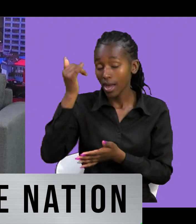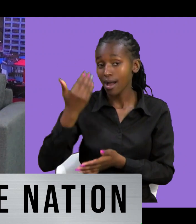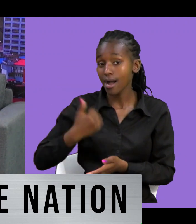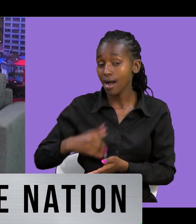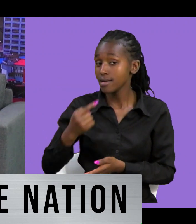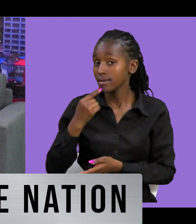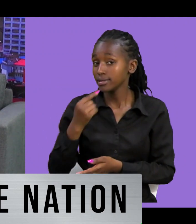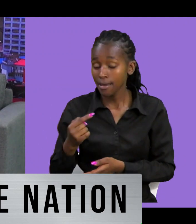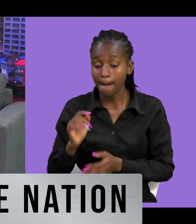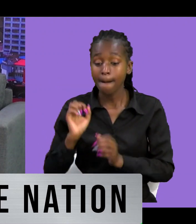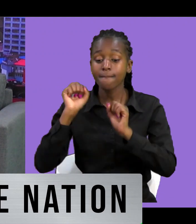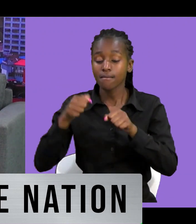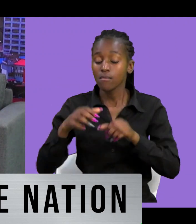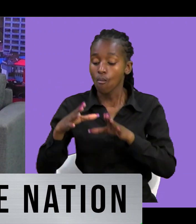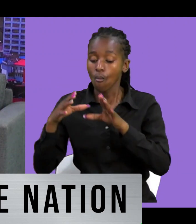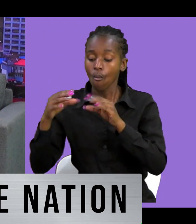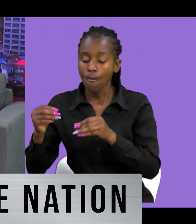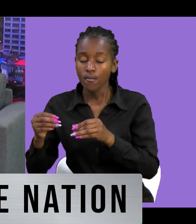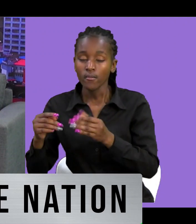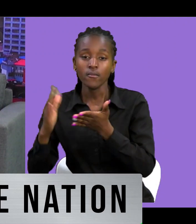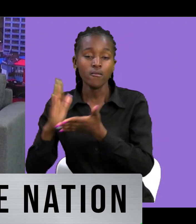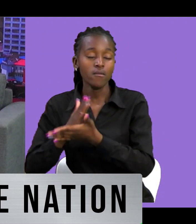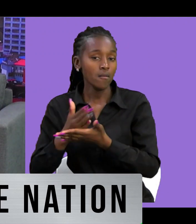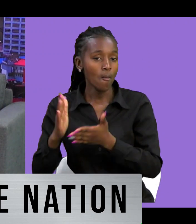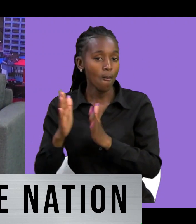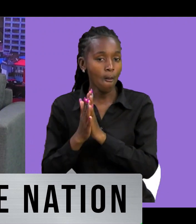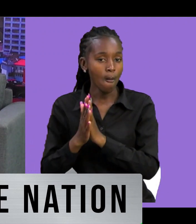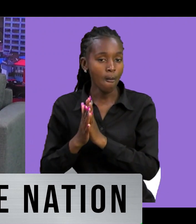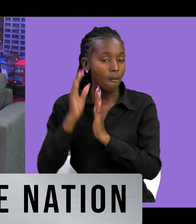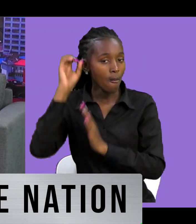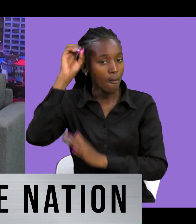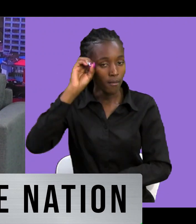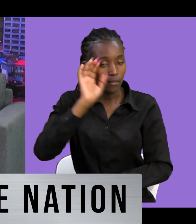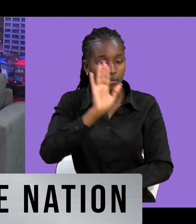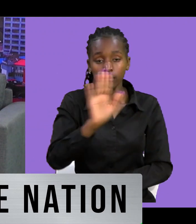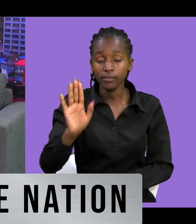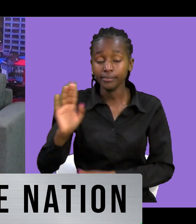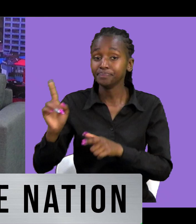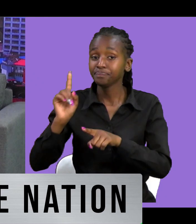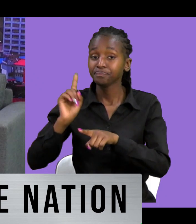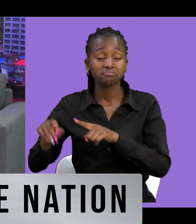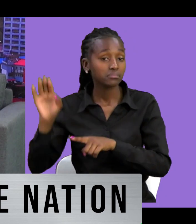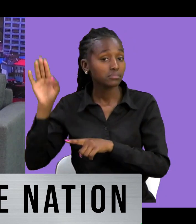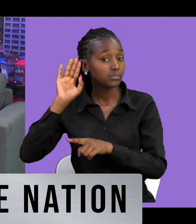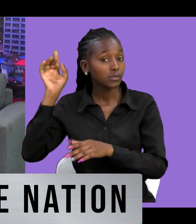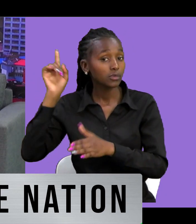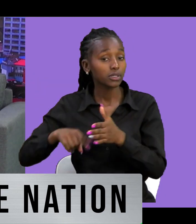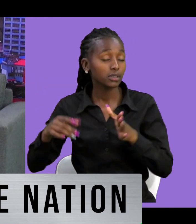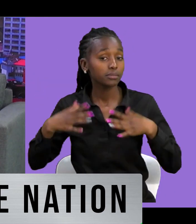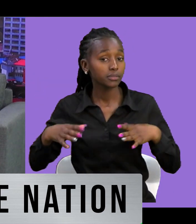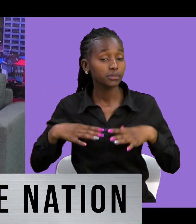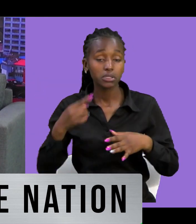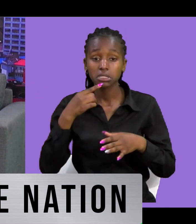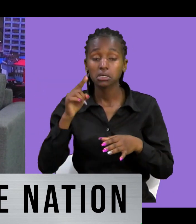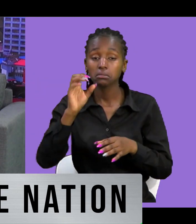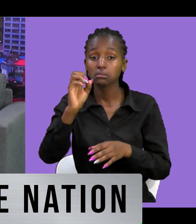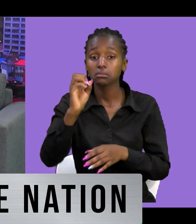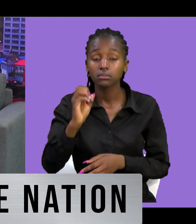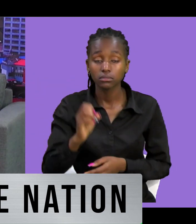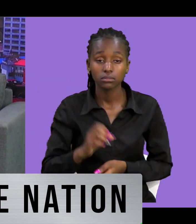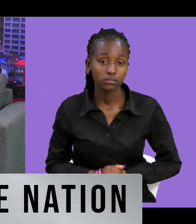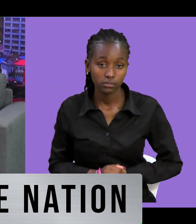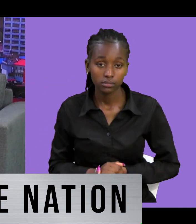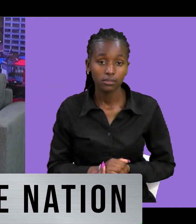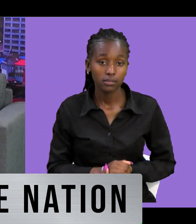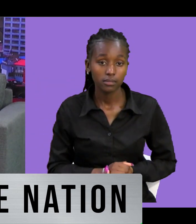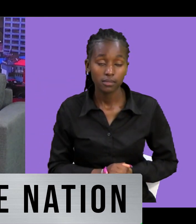You'll just present what interests you. The cost of Mwananchi was totally left out. Right.